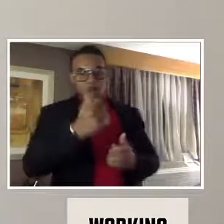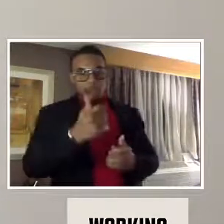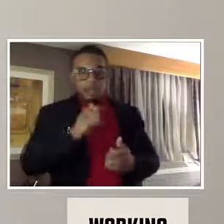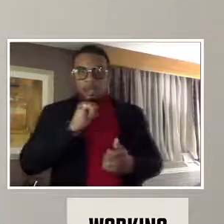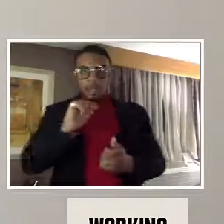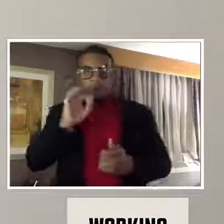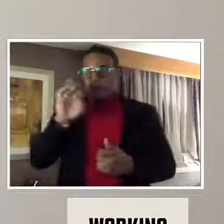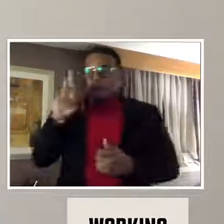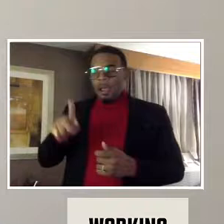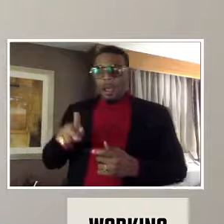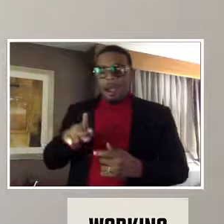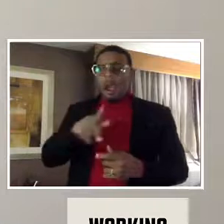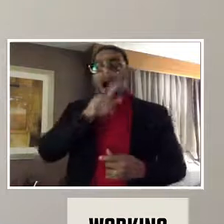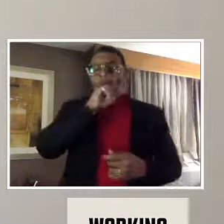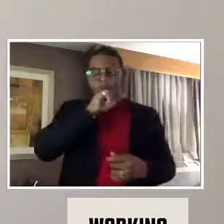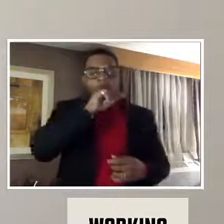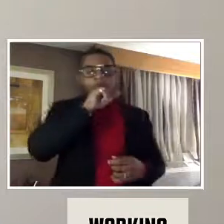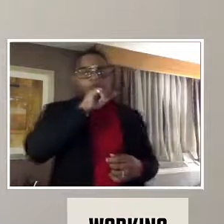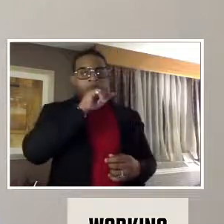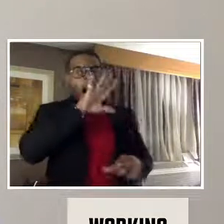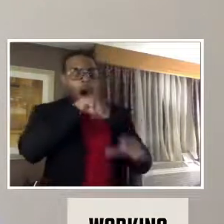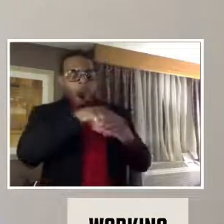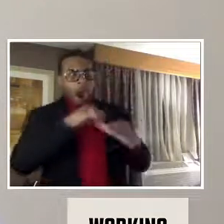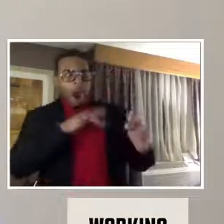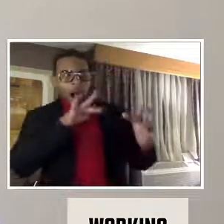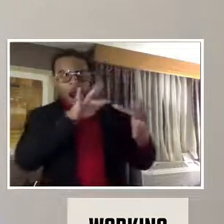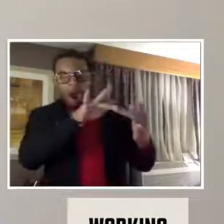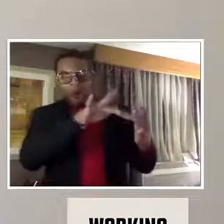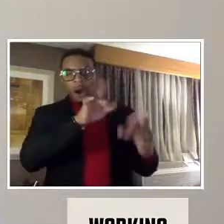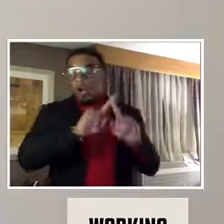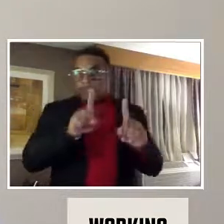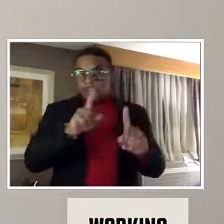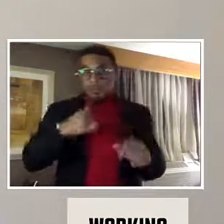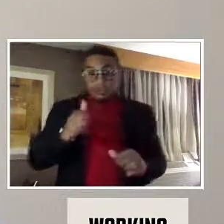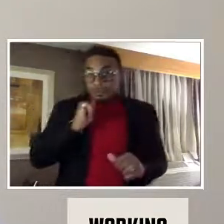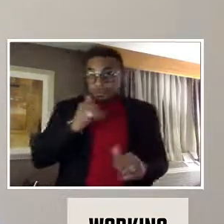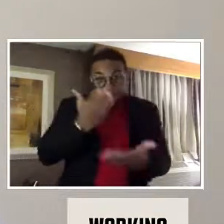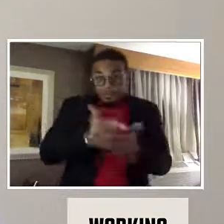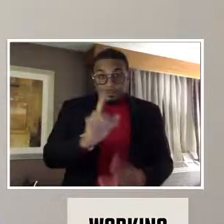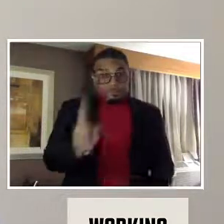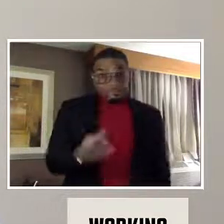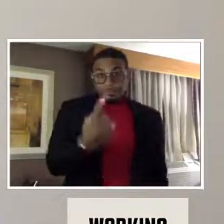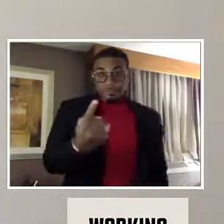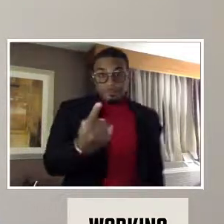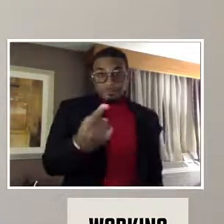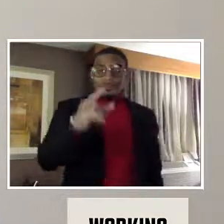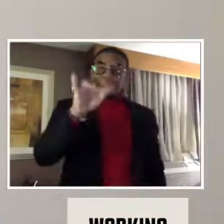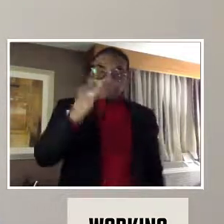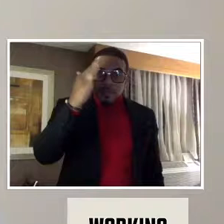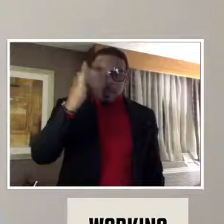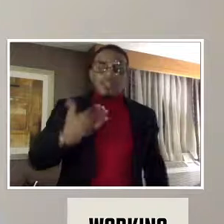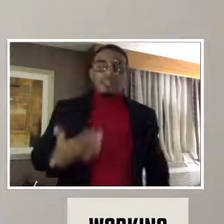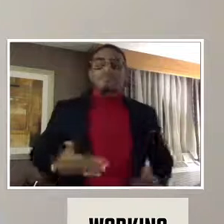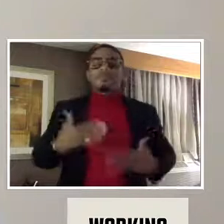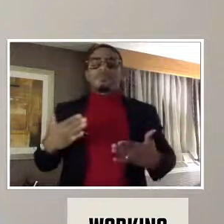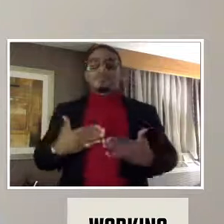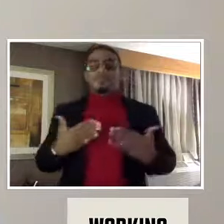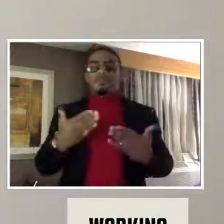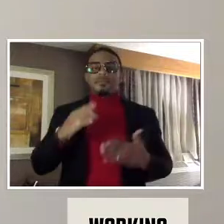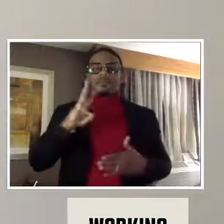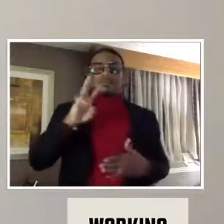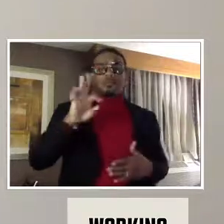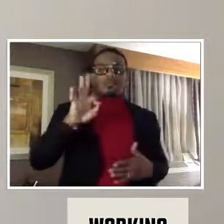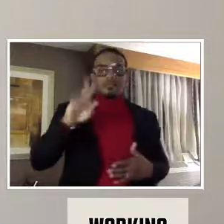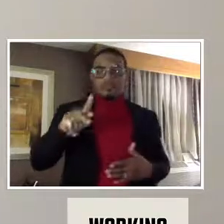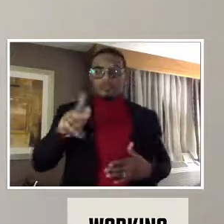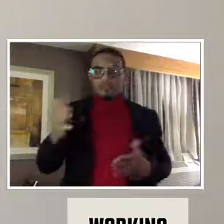not the corporations, and it is within our reach. But we won't get there alone. And that's why I'm so glad that WFP